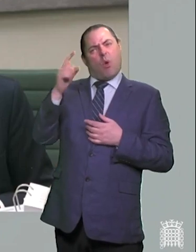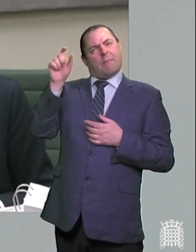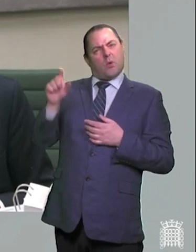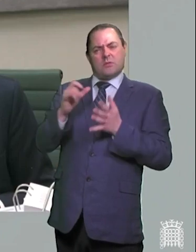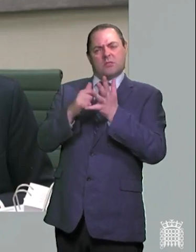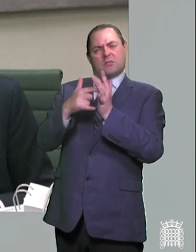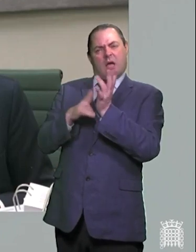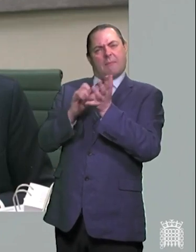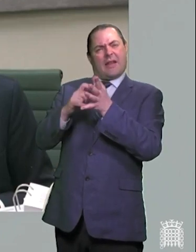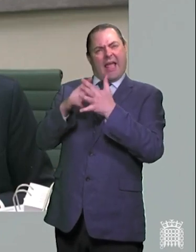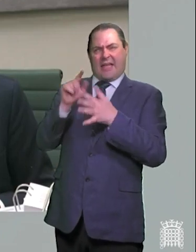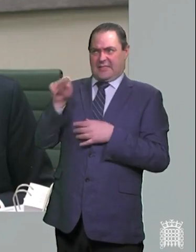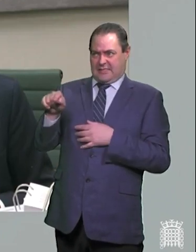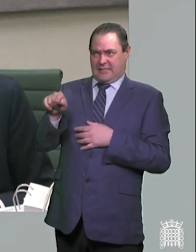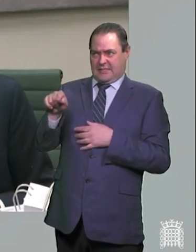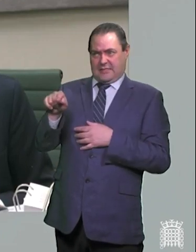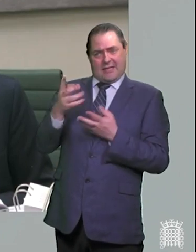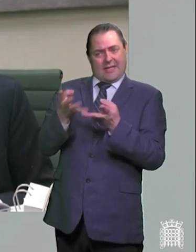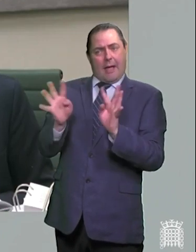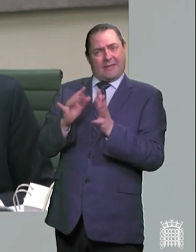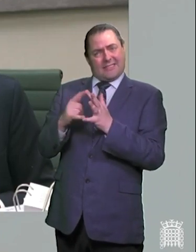Case, the Cabinet Secretary.